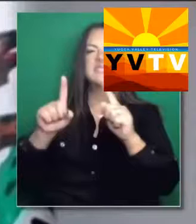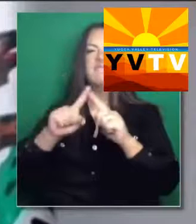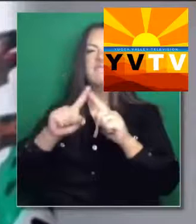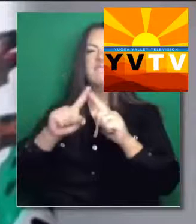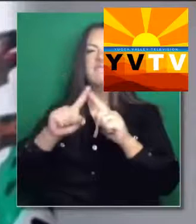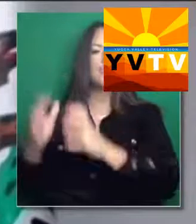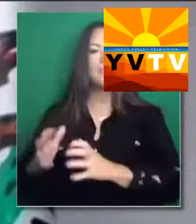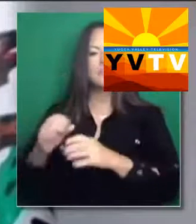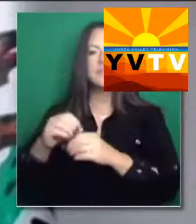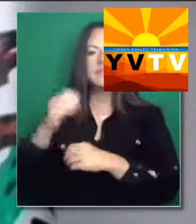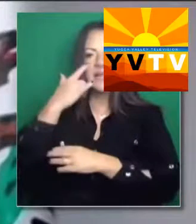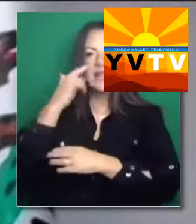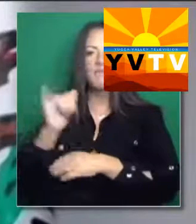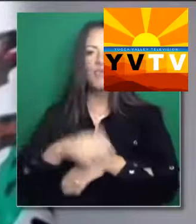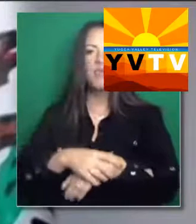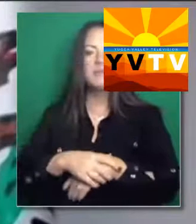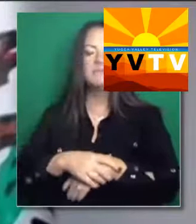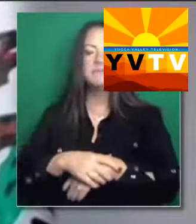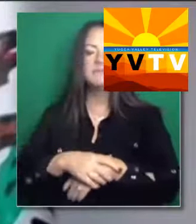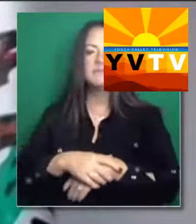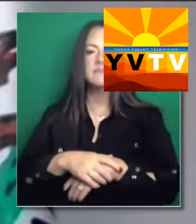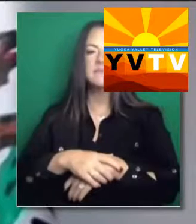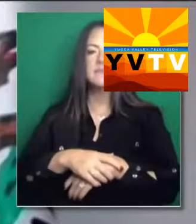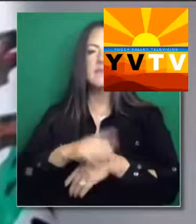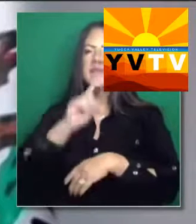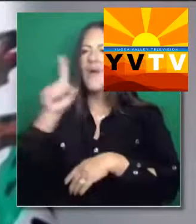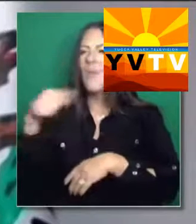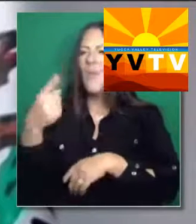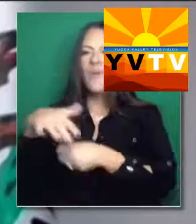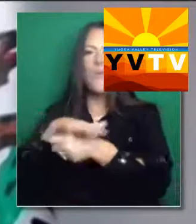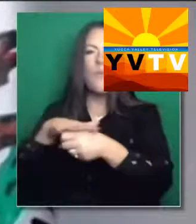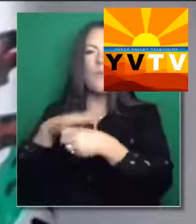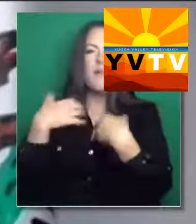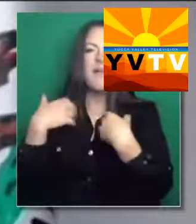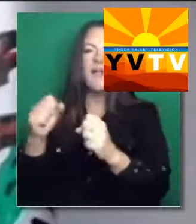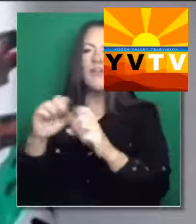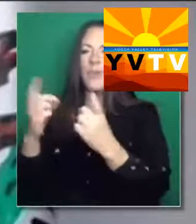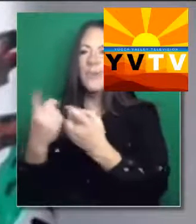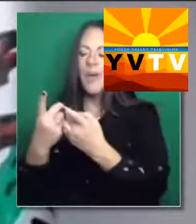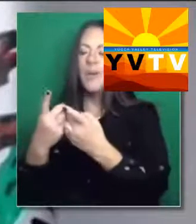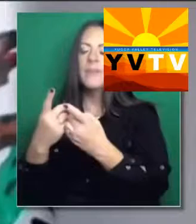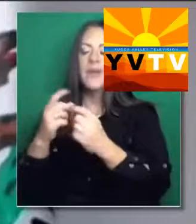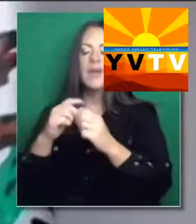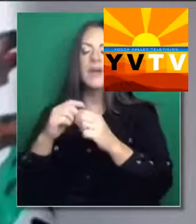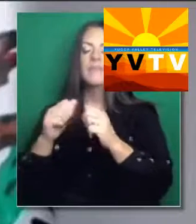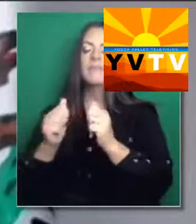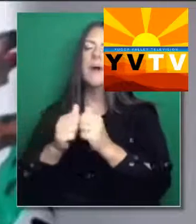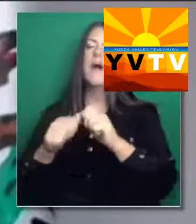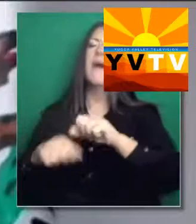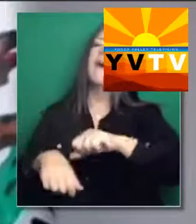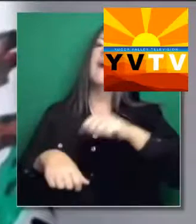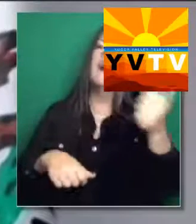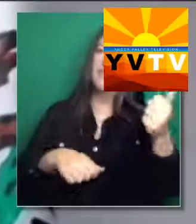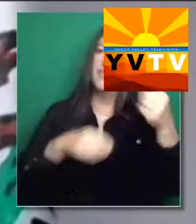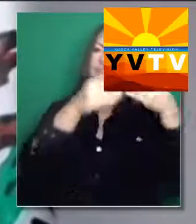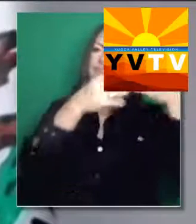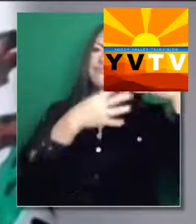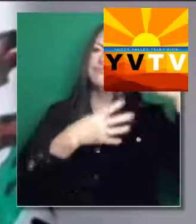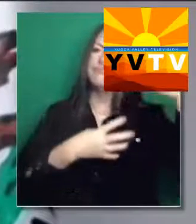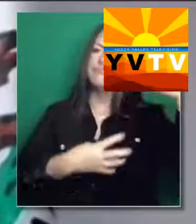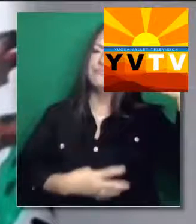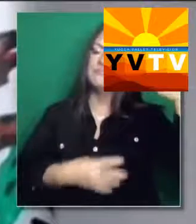really at the local levels, and not just the local health departments, but these broad set of healthcare delivery partners across the